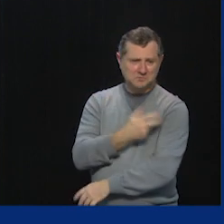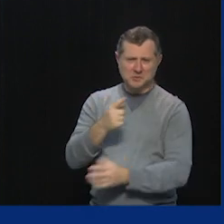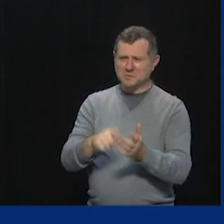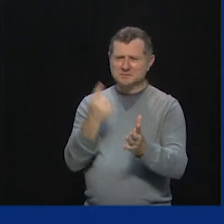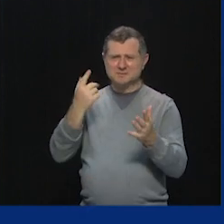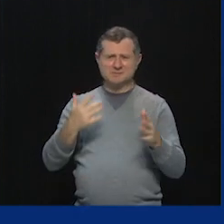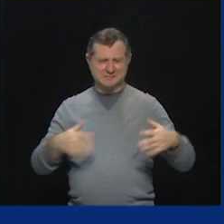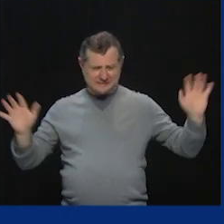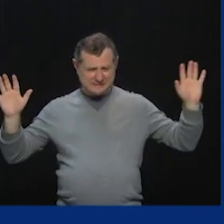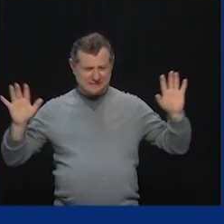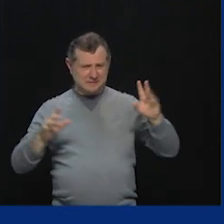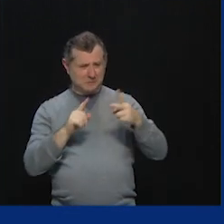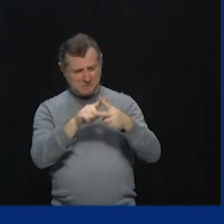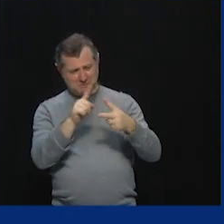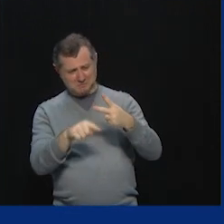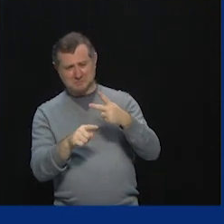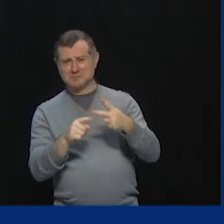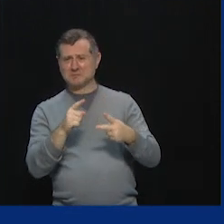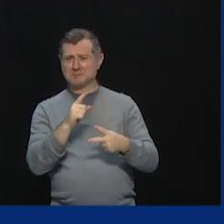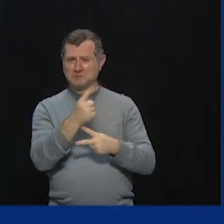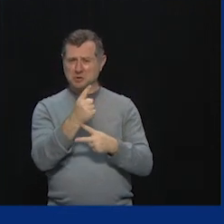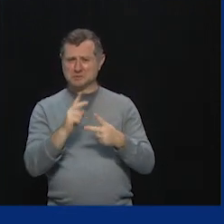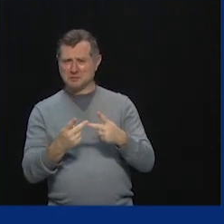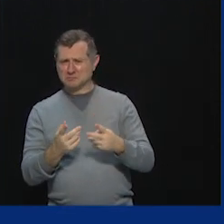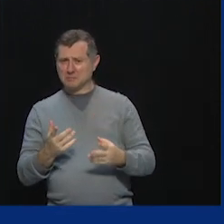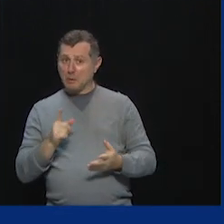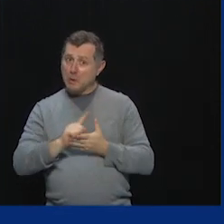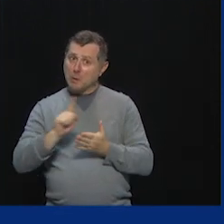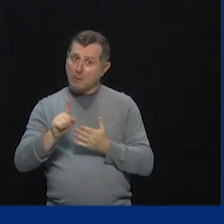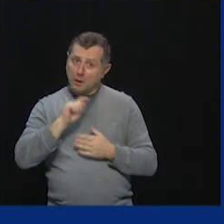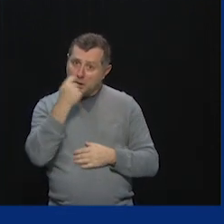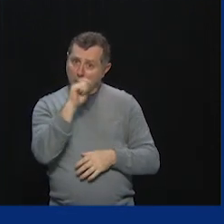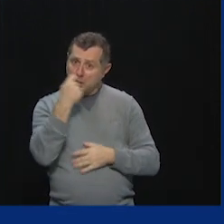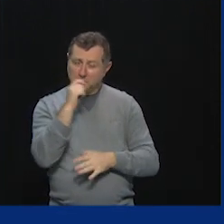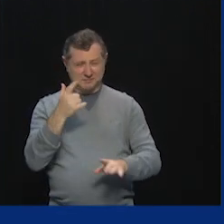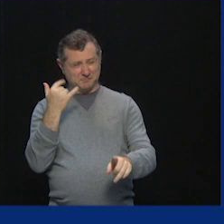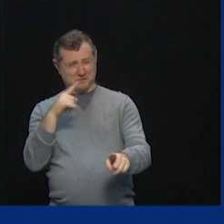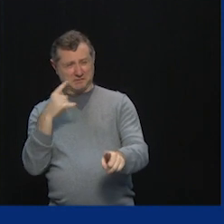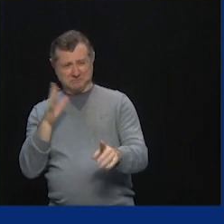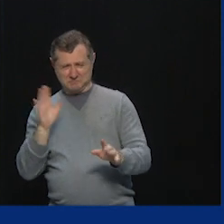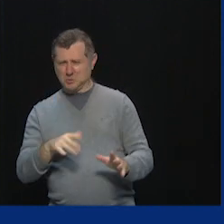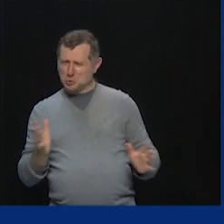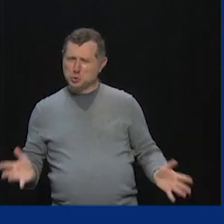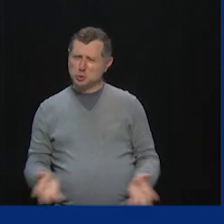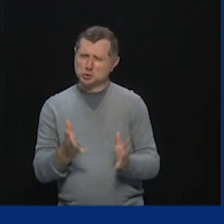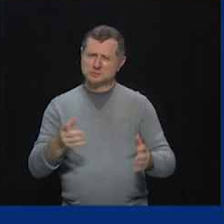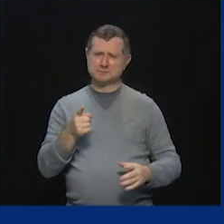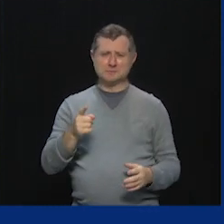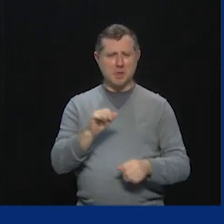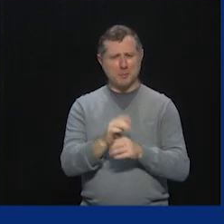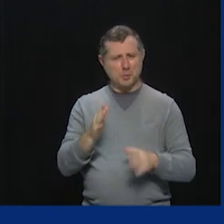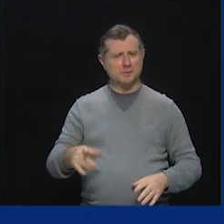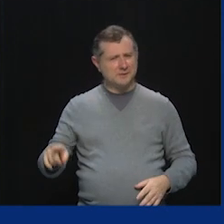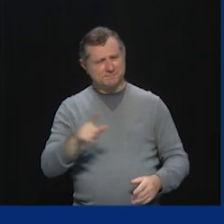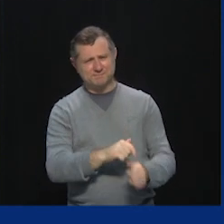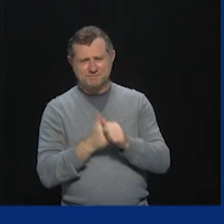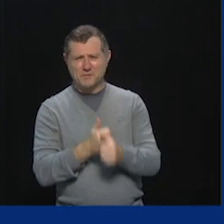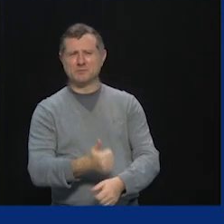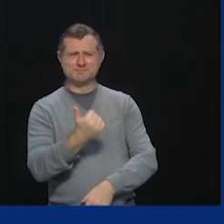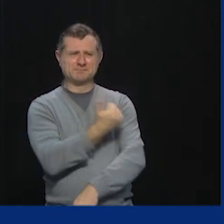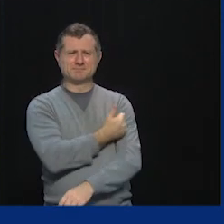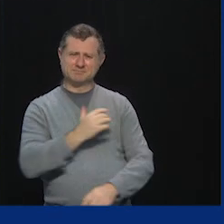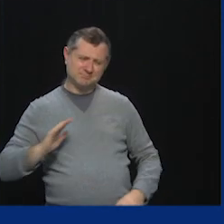So I'm encouraging all these workers to follow the vaccination protocols and just get it done.